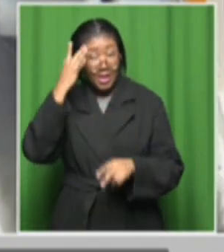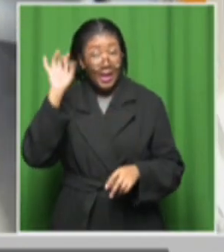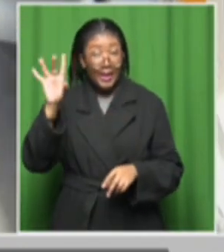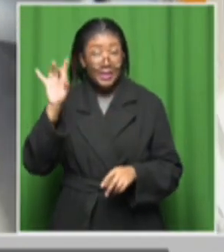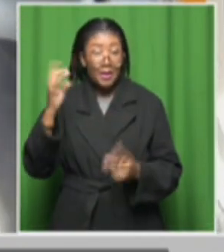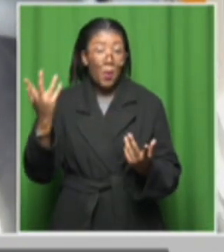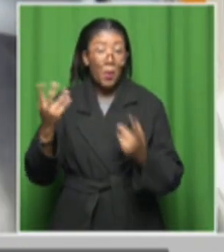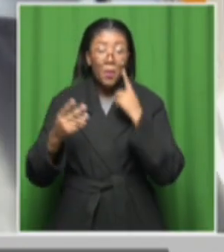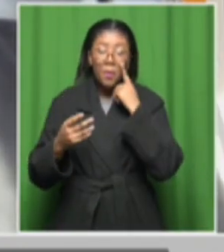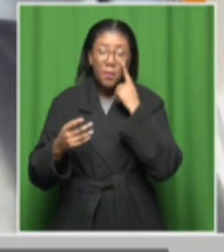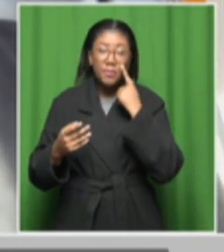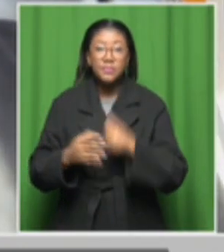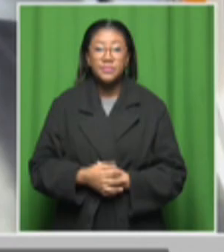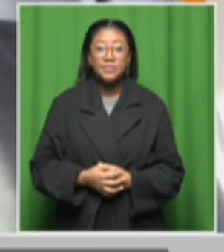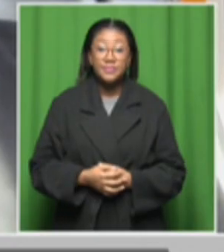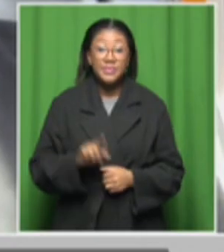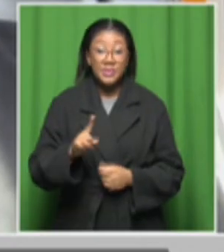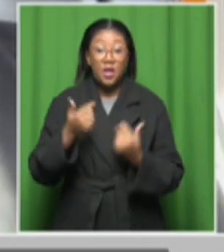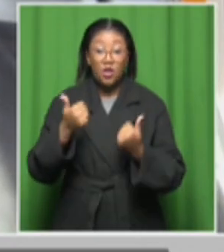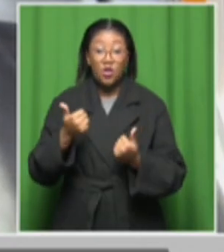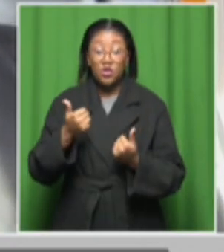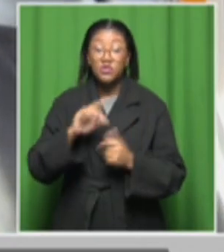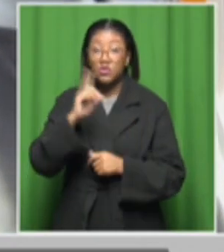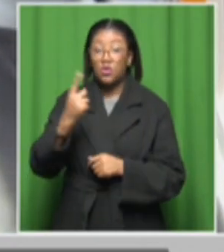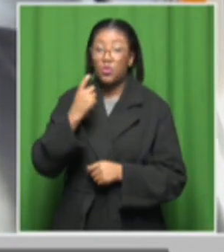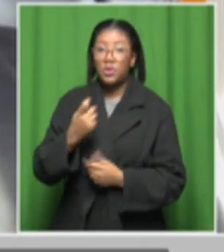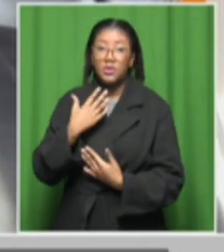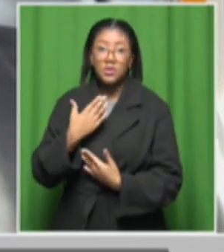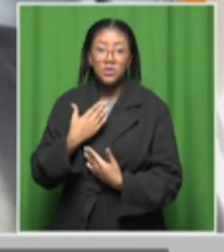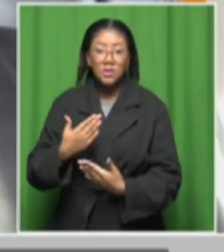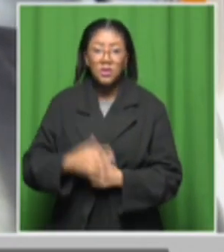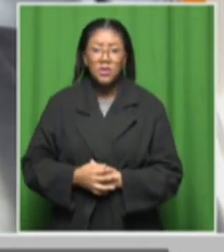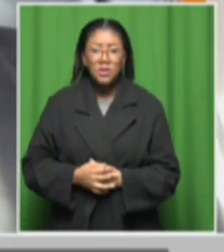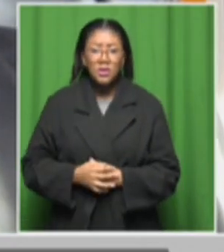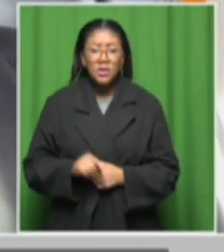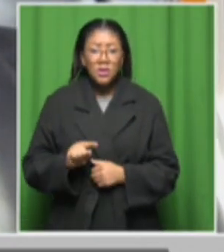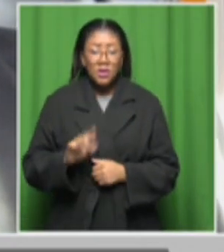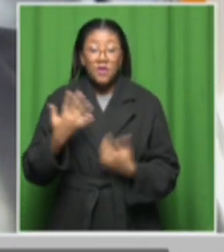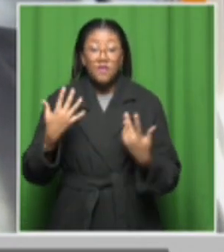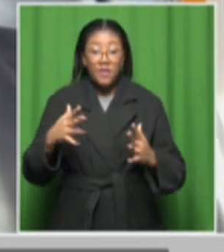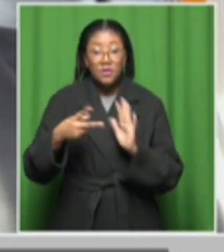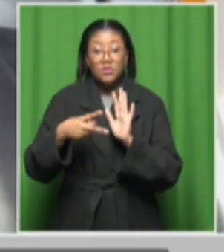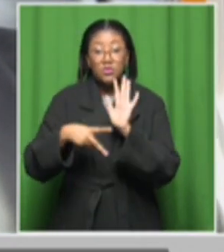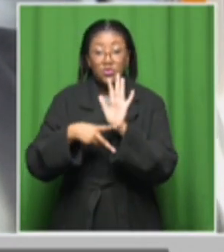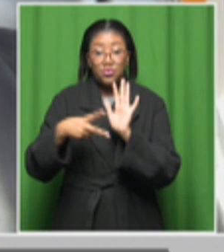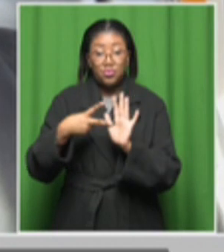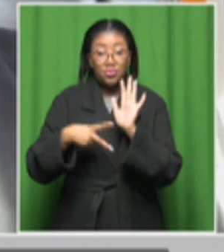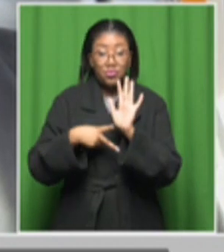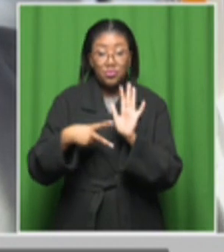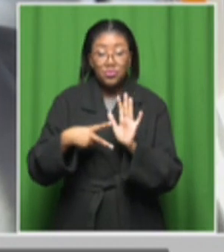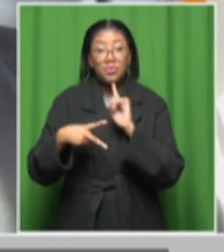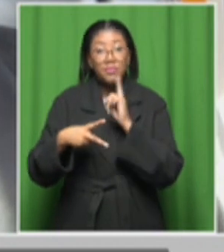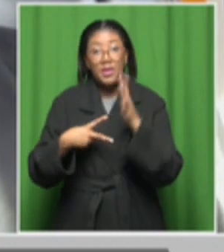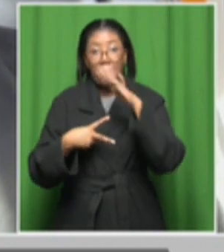Okay. That's a good question. Initially, I did mention the two classifications, Yes. the primary versus